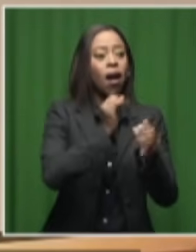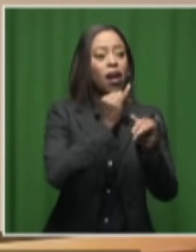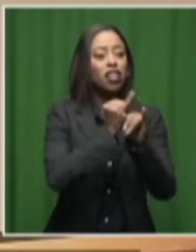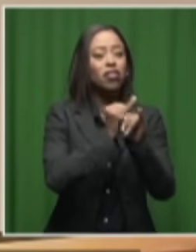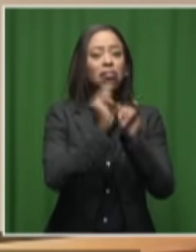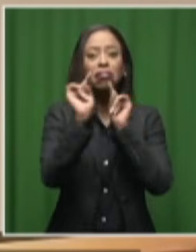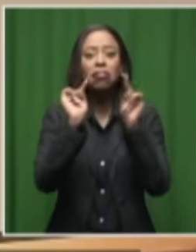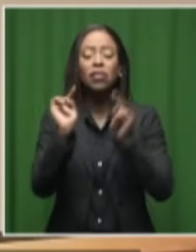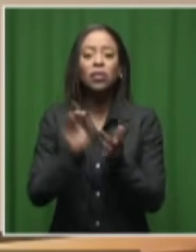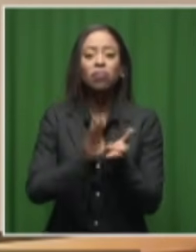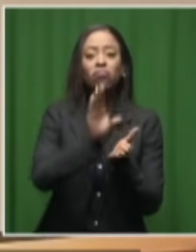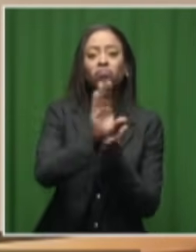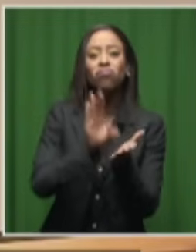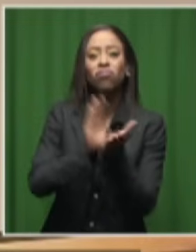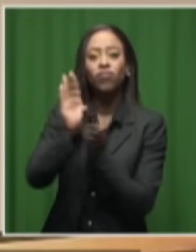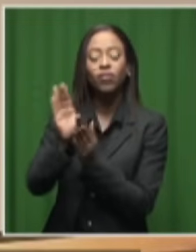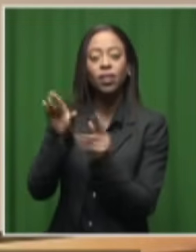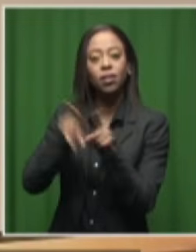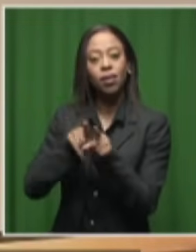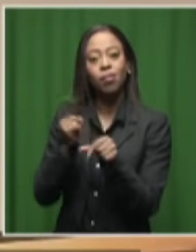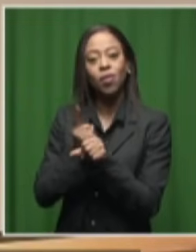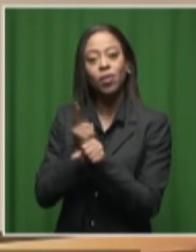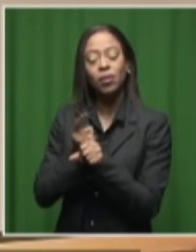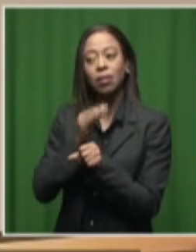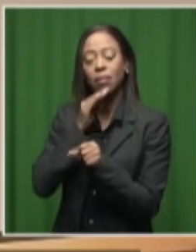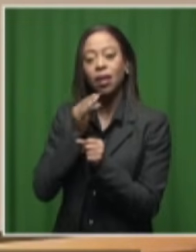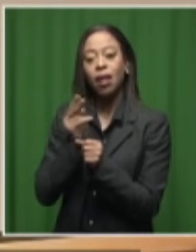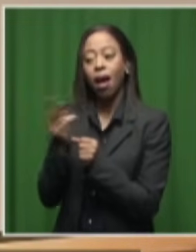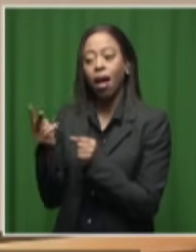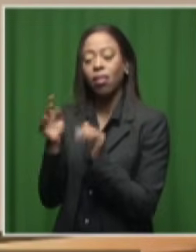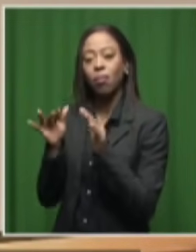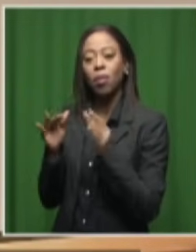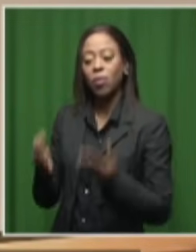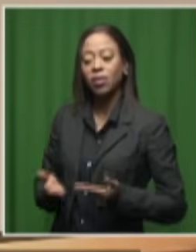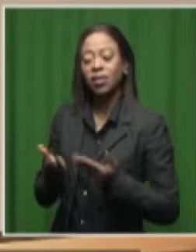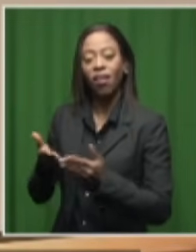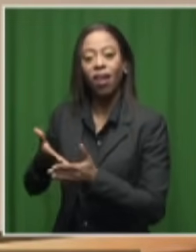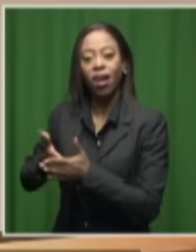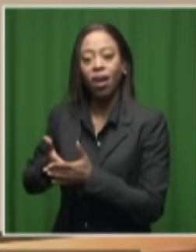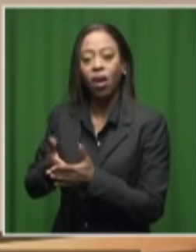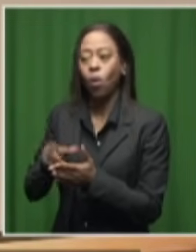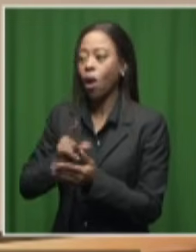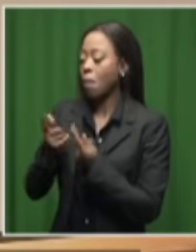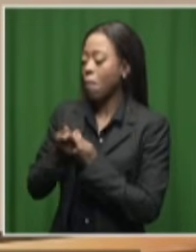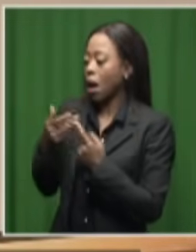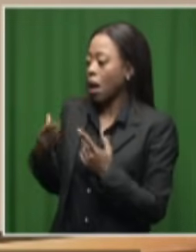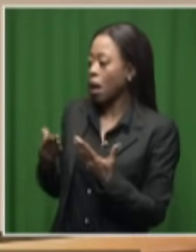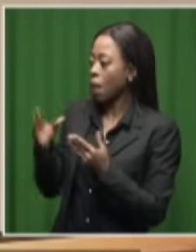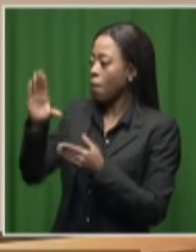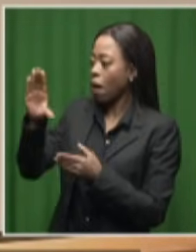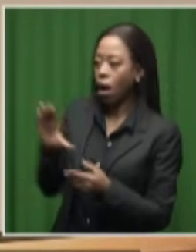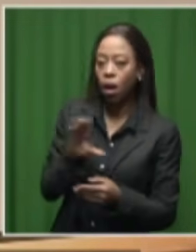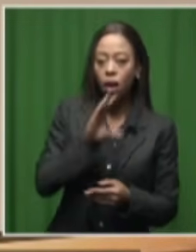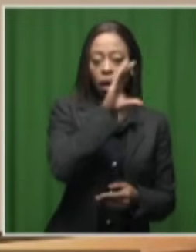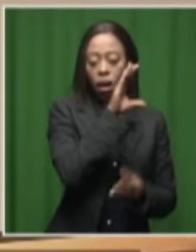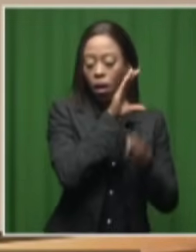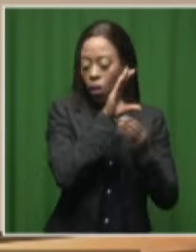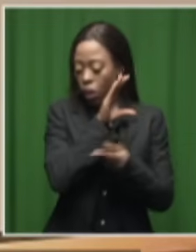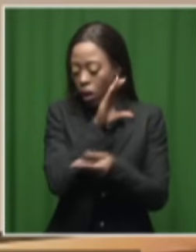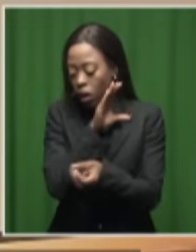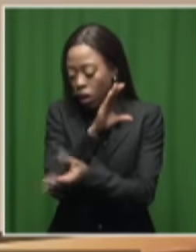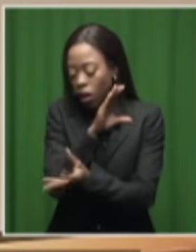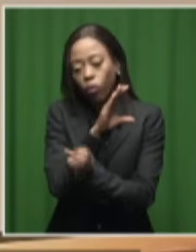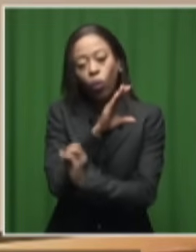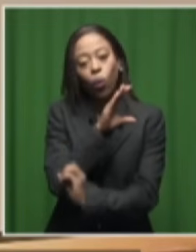by implication, depriving people of other services because we're putting money into these institutions.